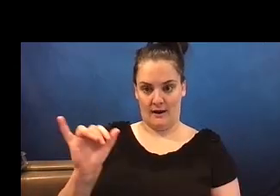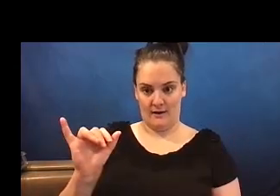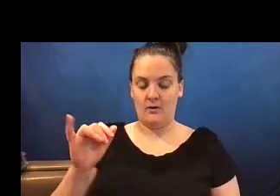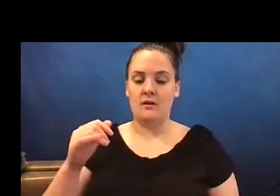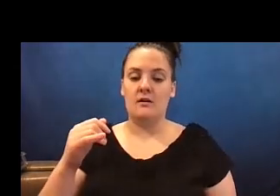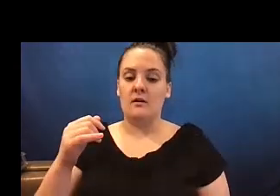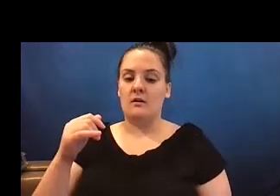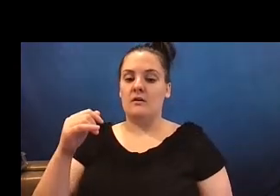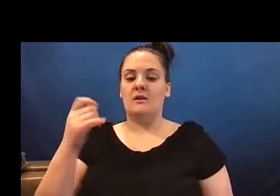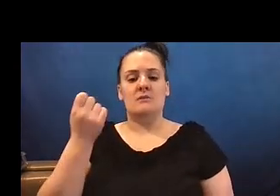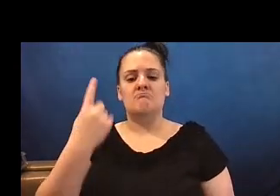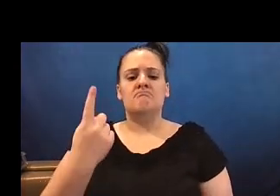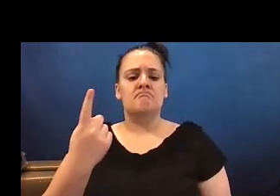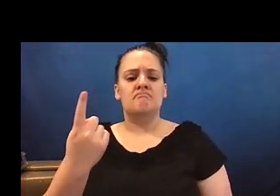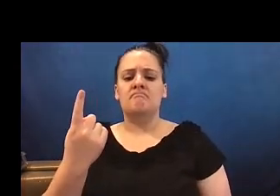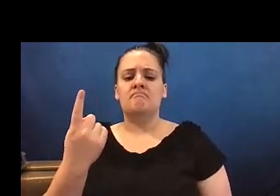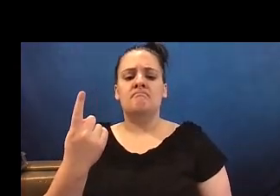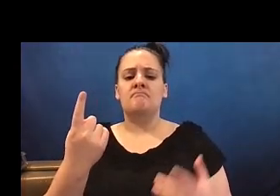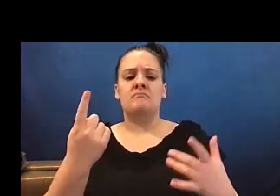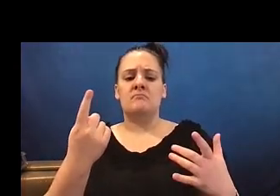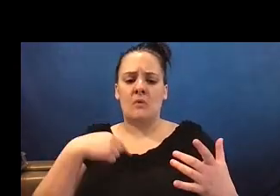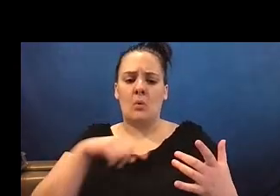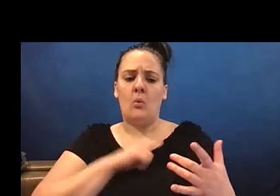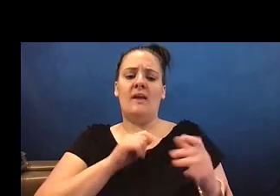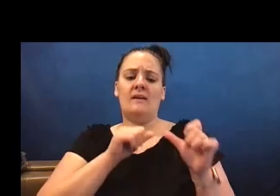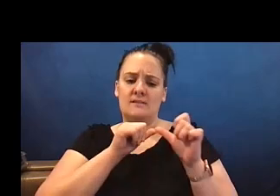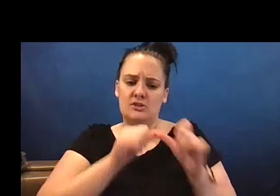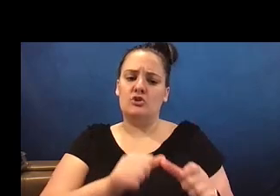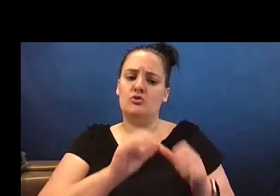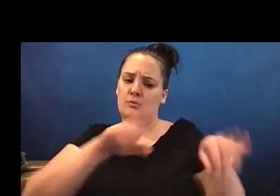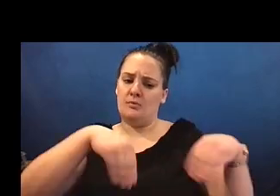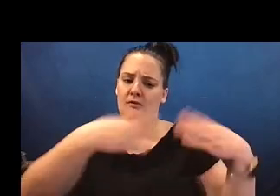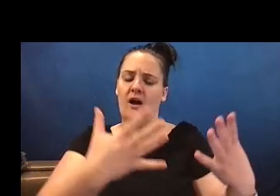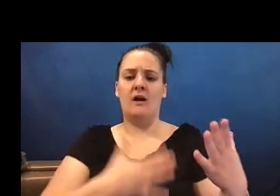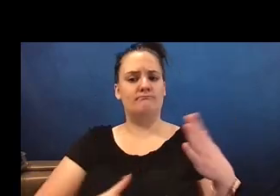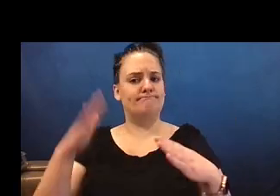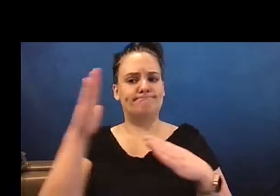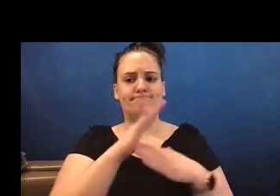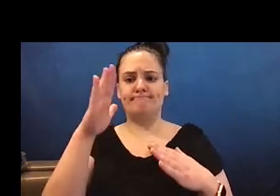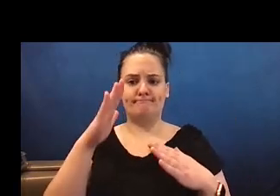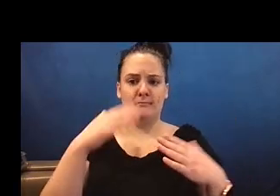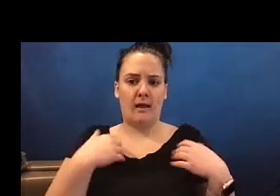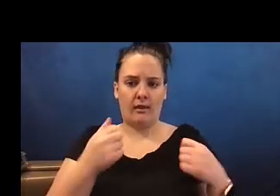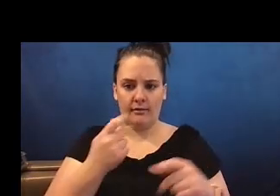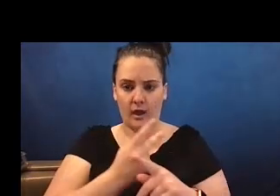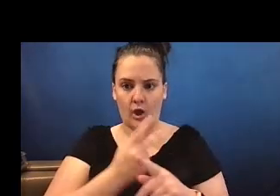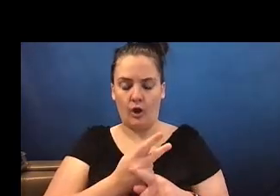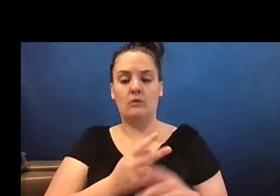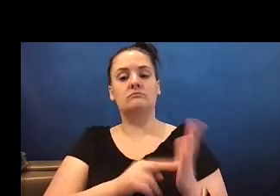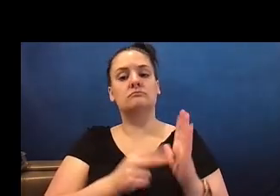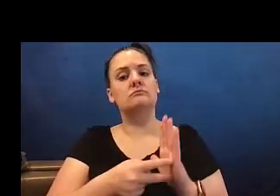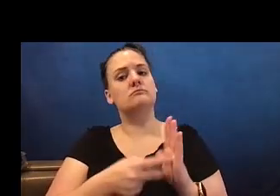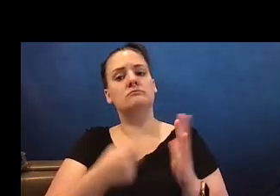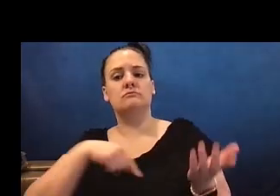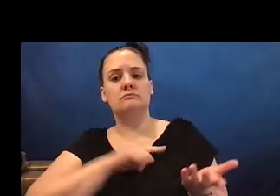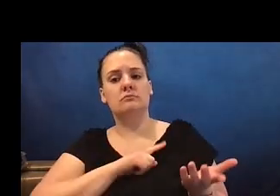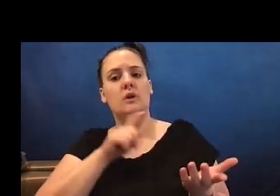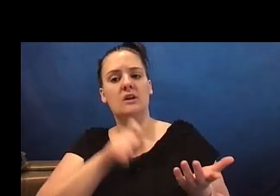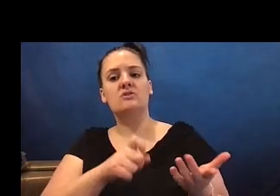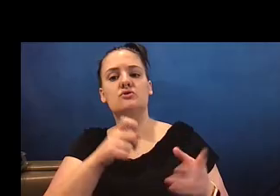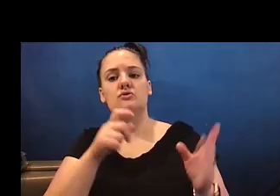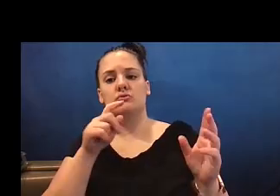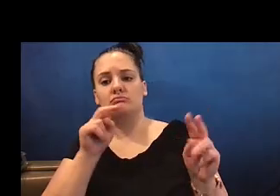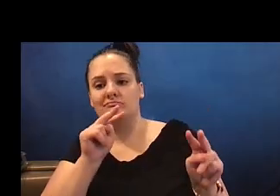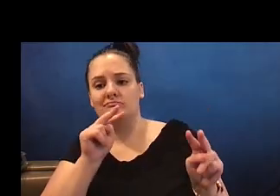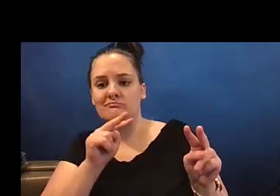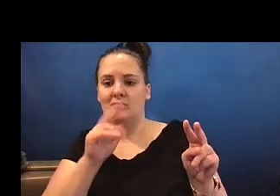world-class care. It's where we're spending the dollars. Now we're going to have to look at the Chase Fund and say, Are we still meeting with those extra dollars